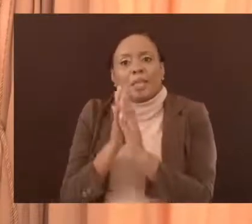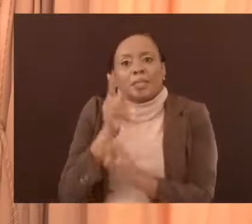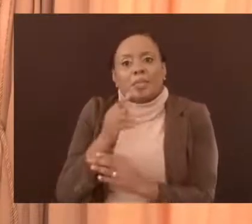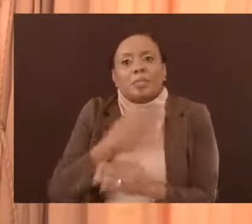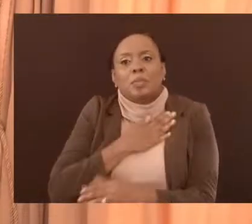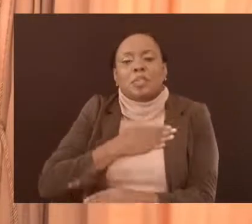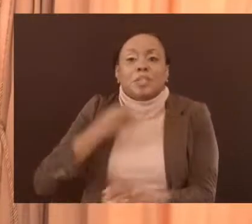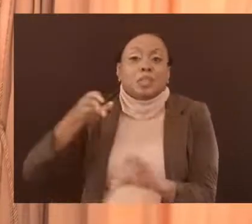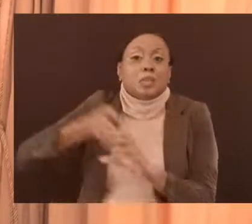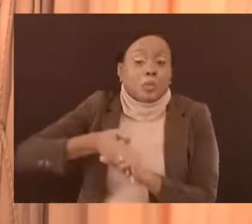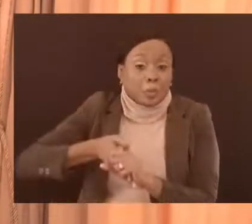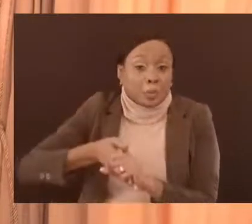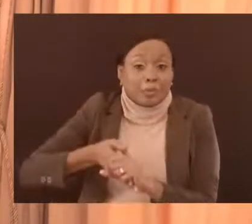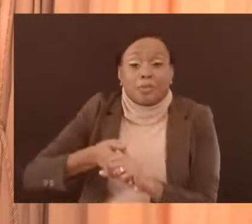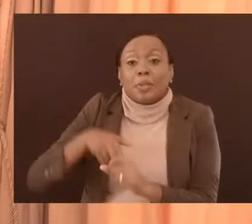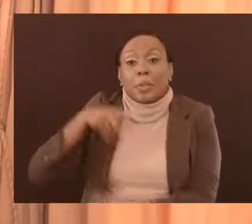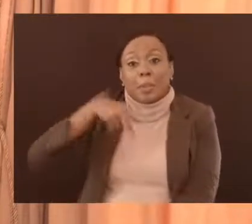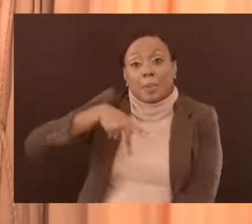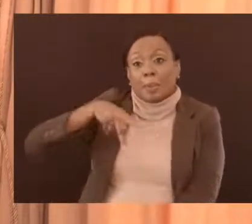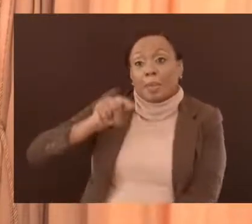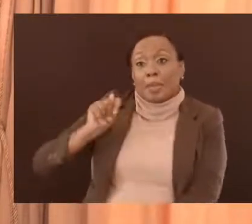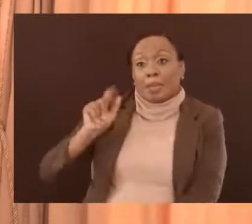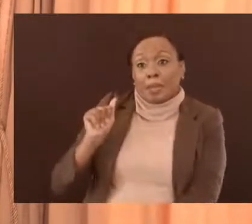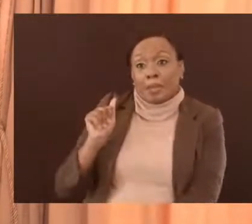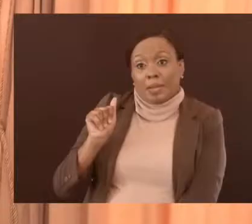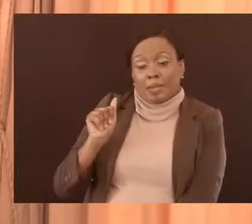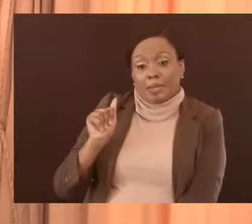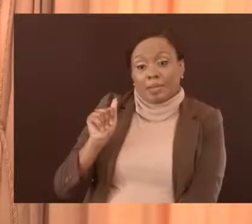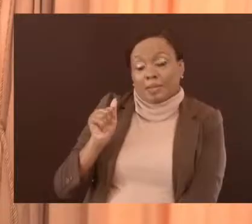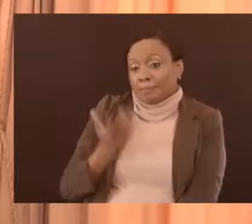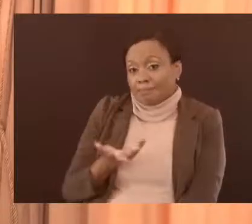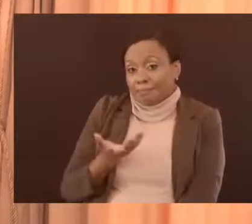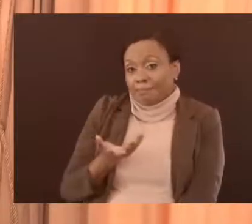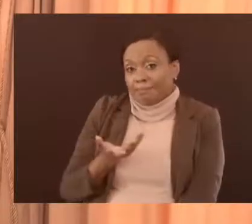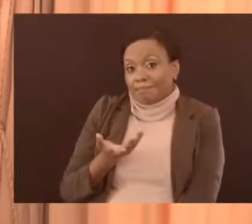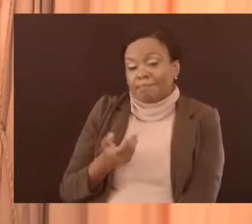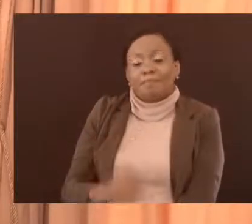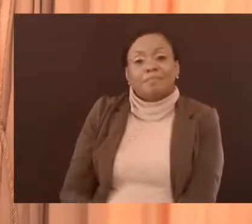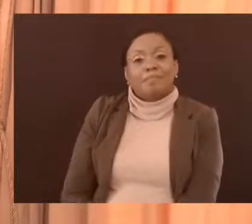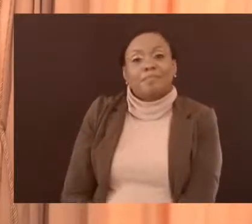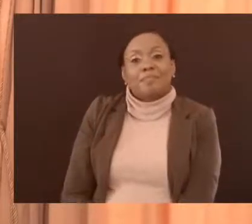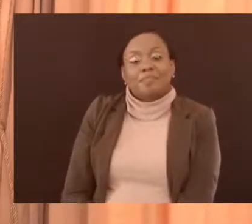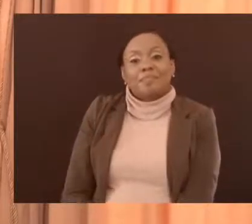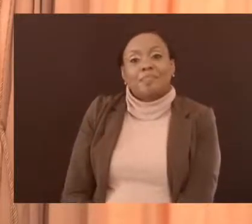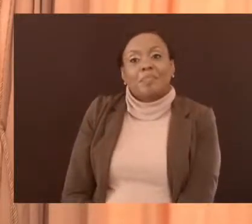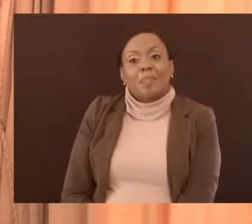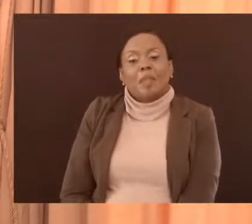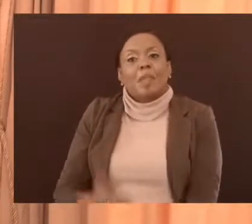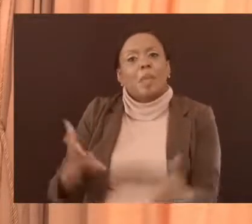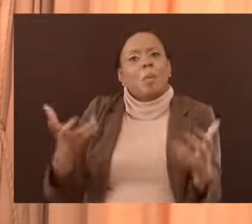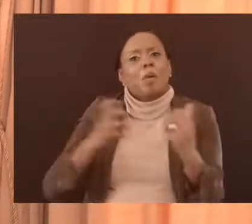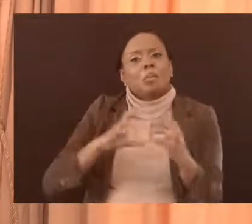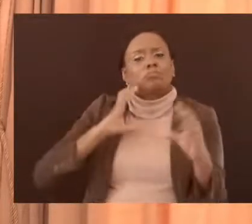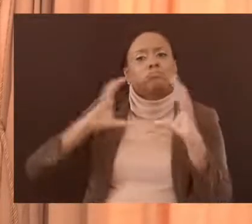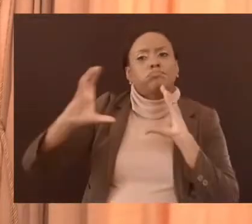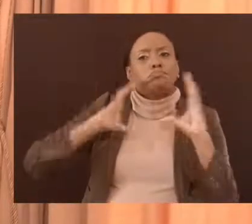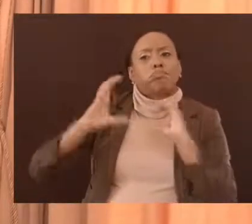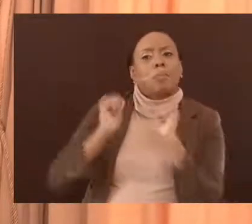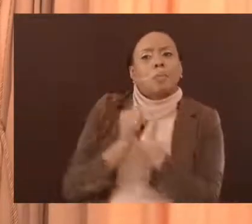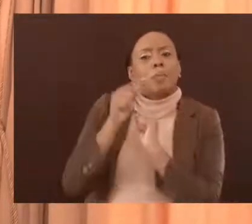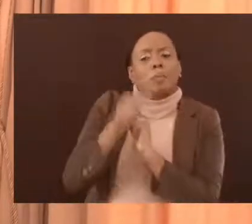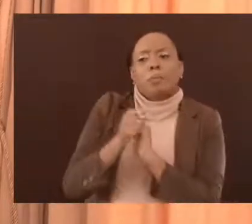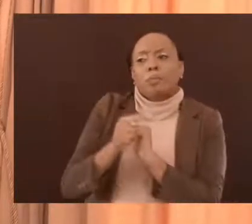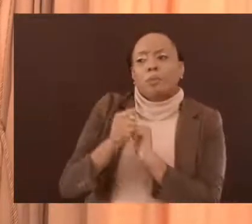that organization, that association, because through it all, we want to be able to communicate with you as